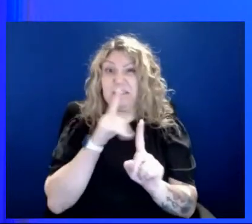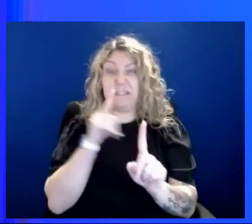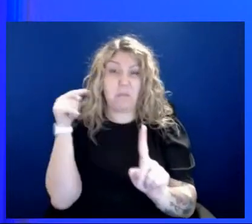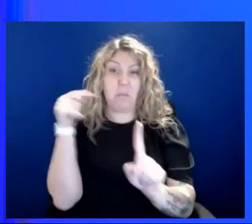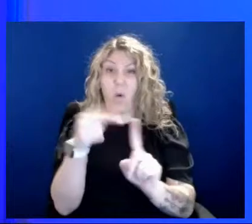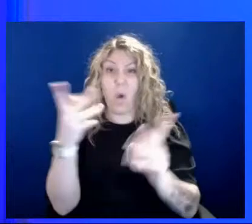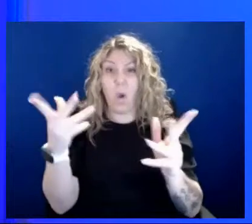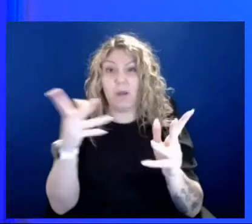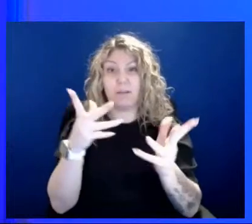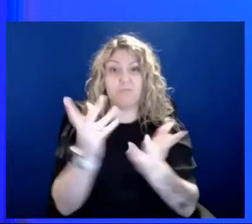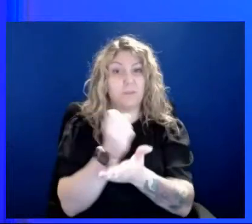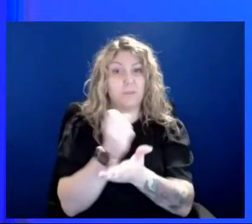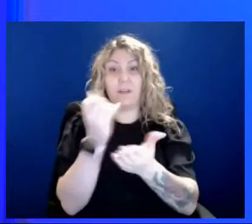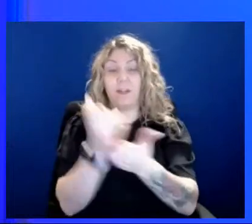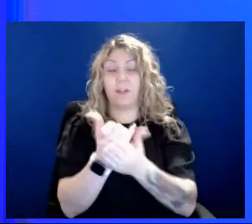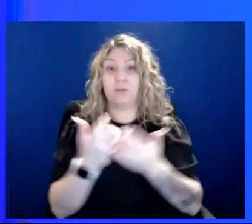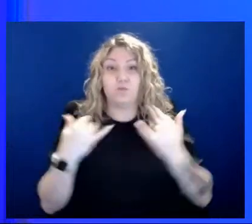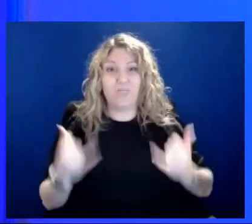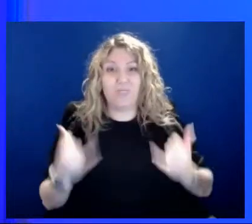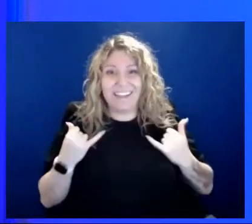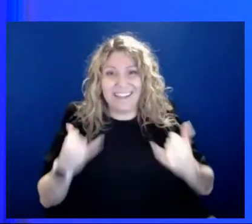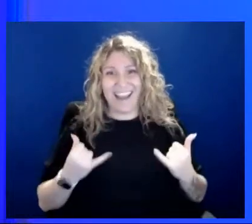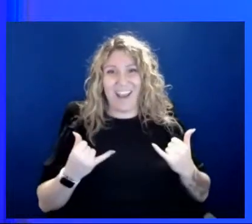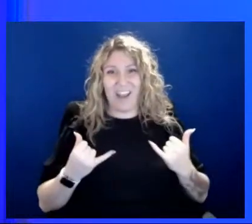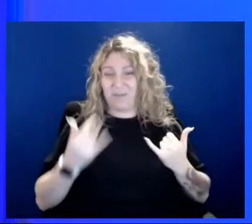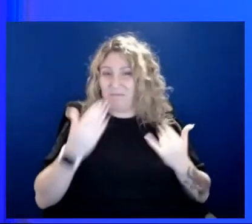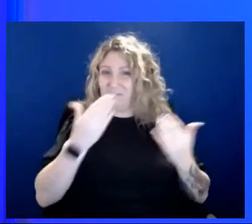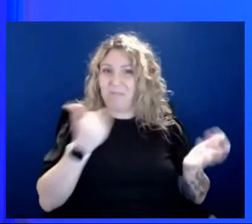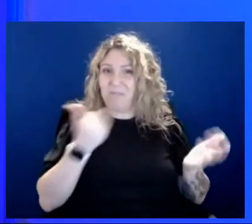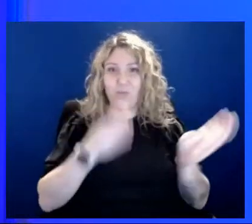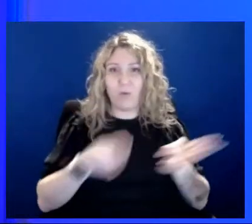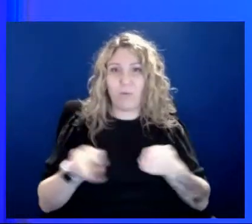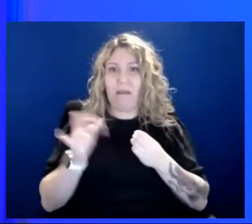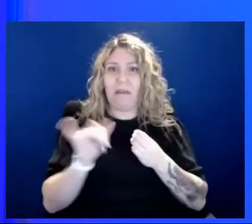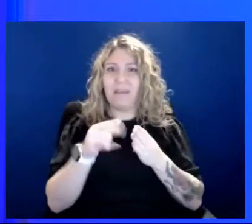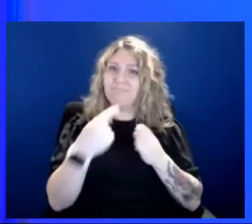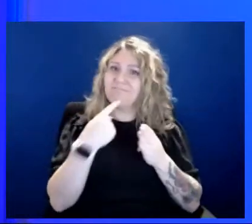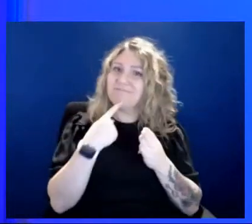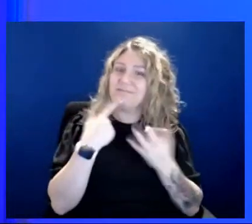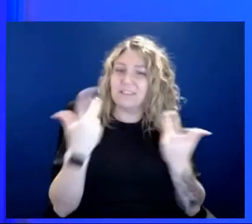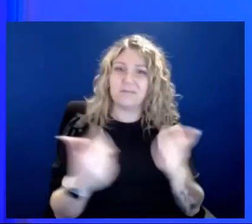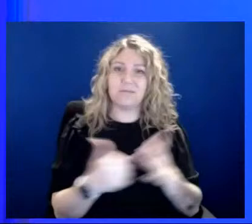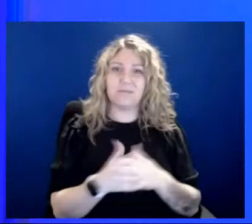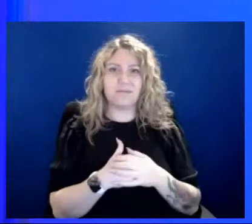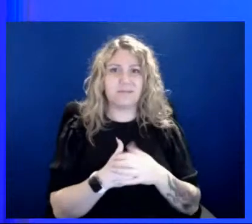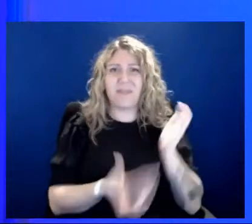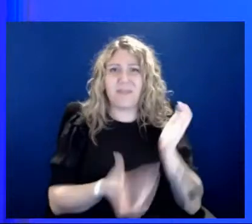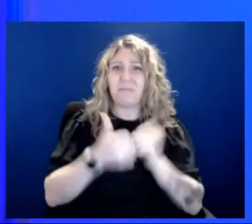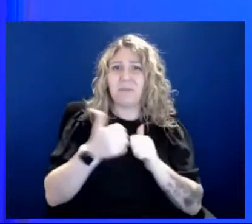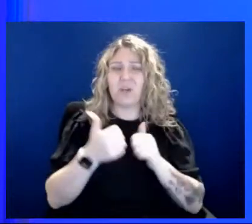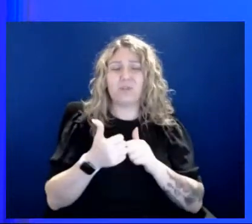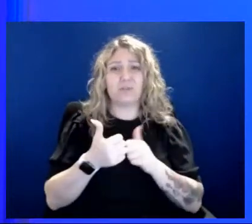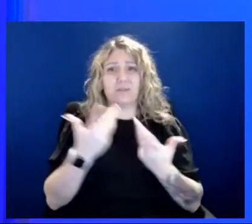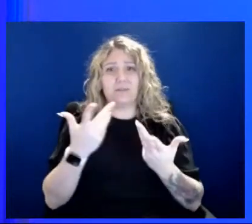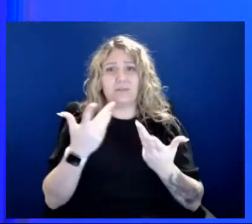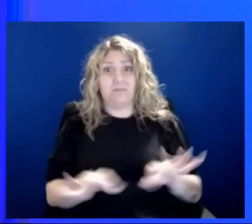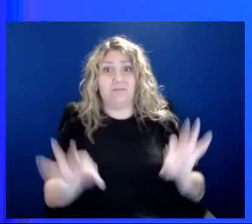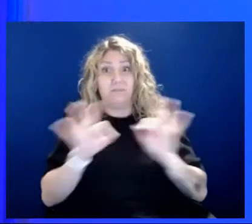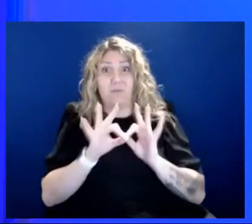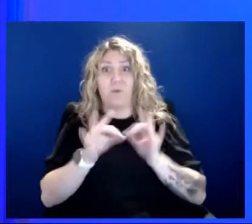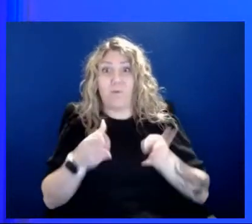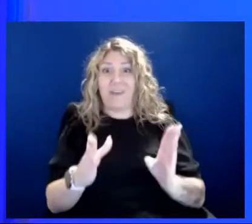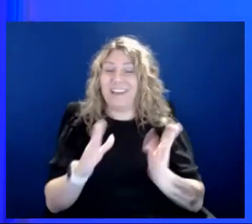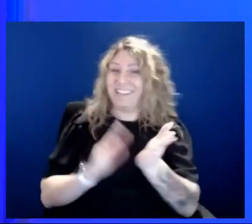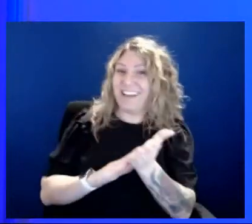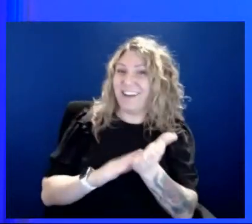of this time right now to be better prepared, just like Dr. Ellerbeck said. And one of the most concrete ways, Dr. Hawkinson says that time and